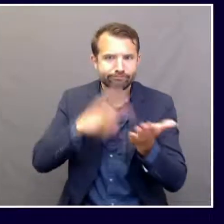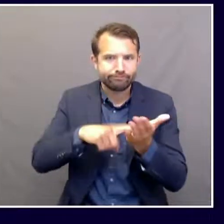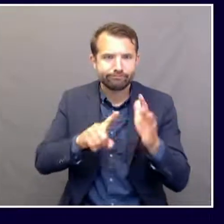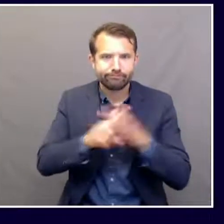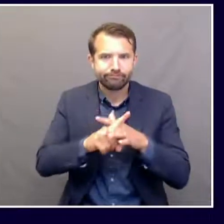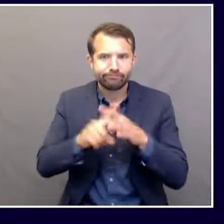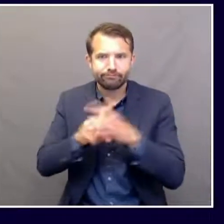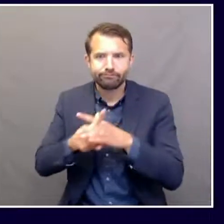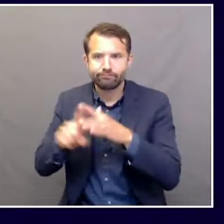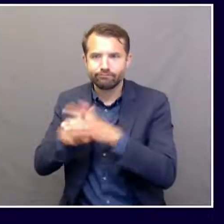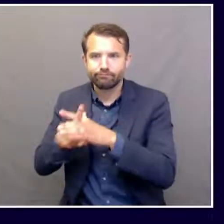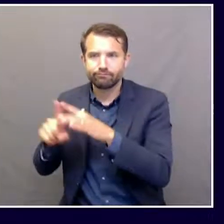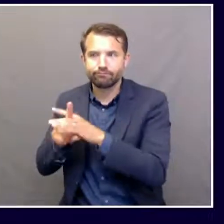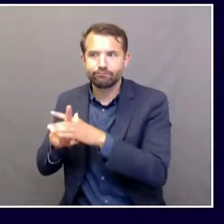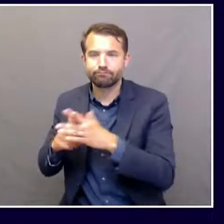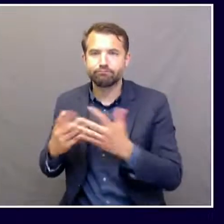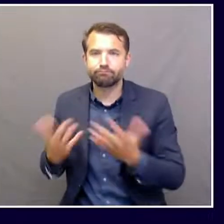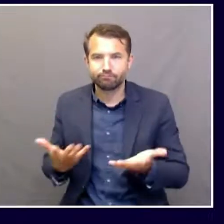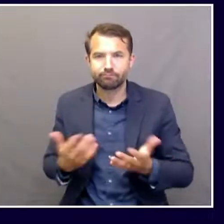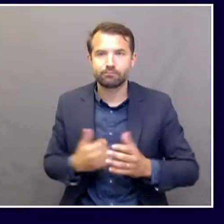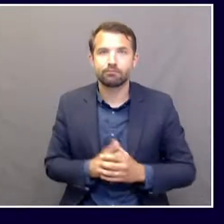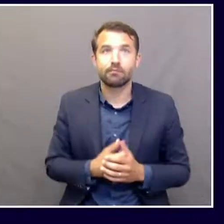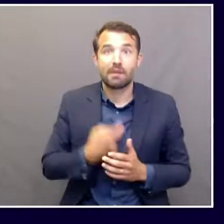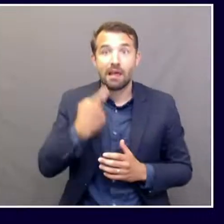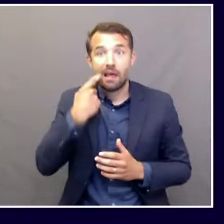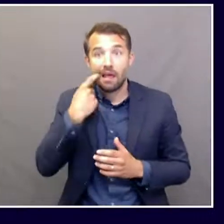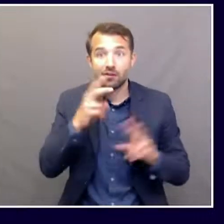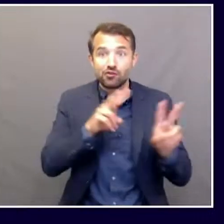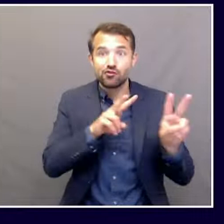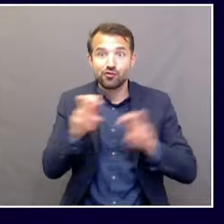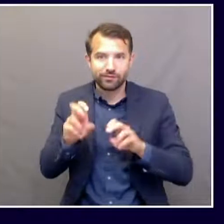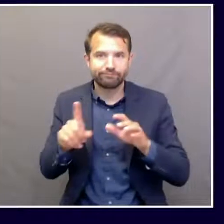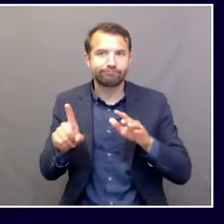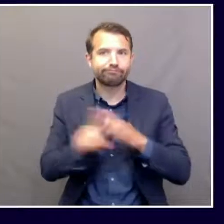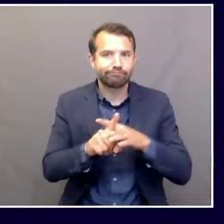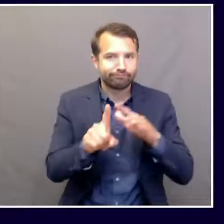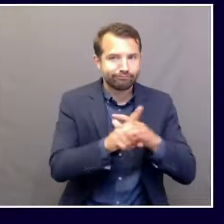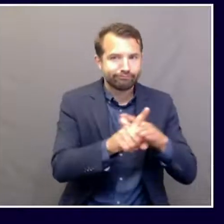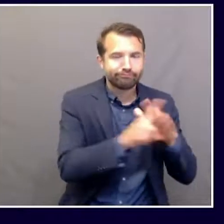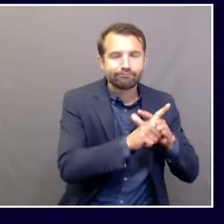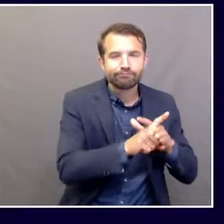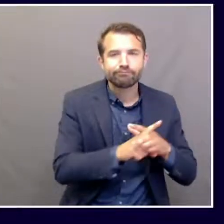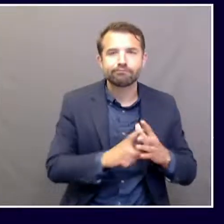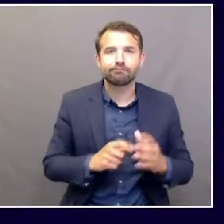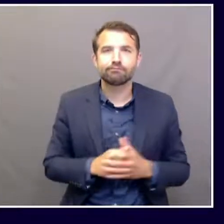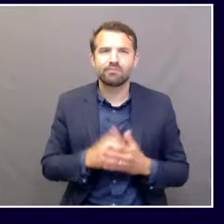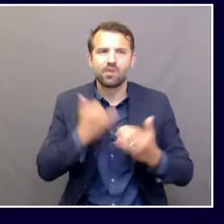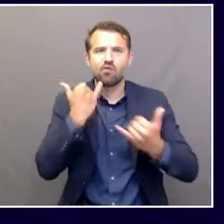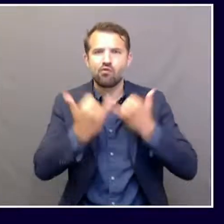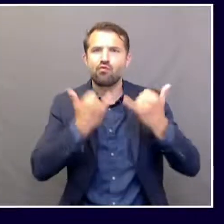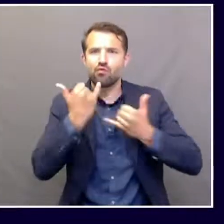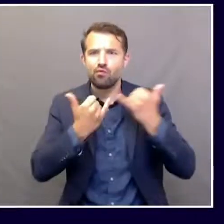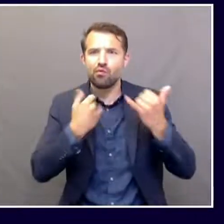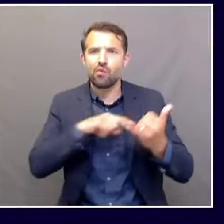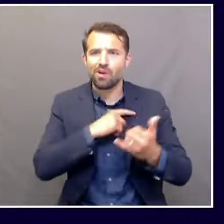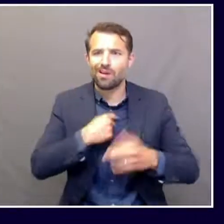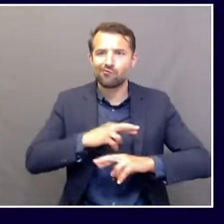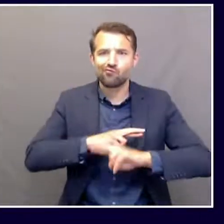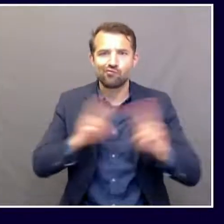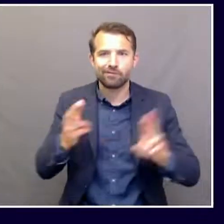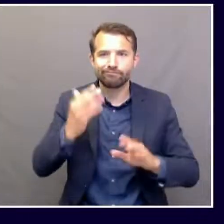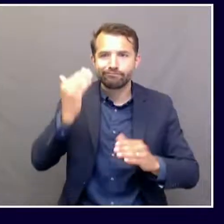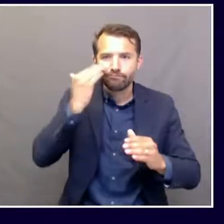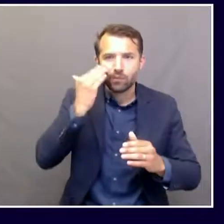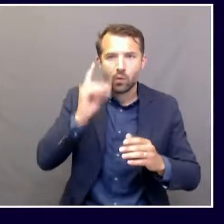as we're trying to make sure that our health system is ready to deal with it. And we are trying to make sure people know where to get help. We have a website